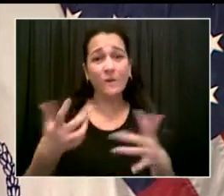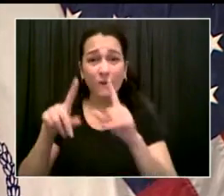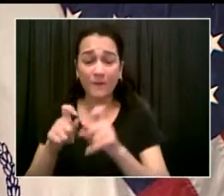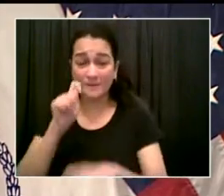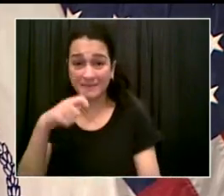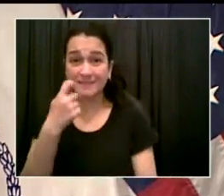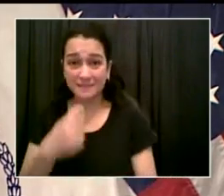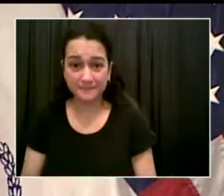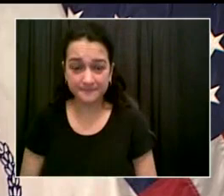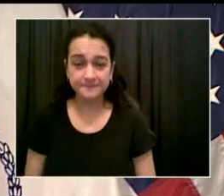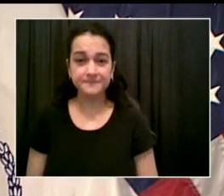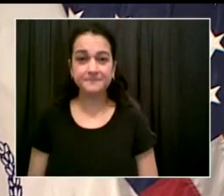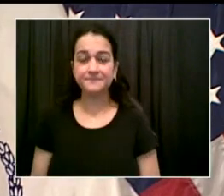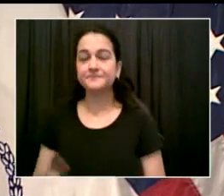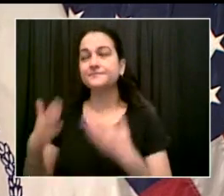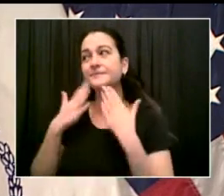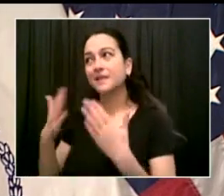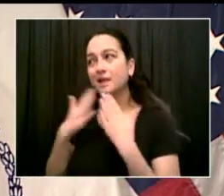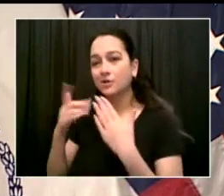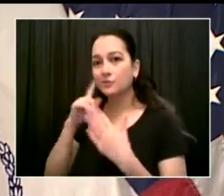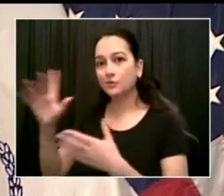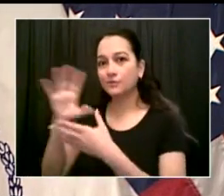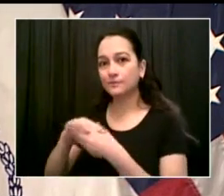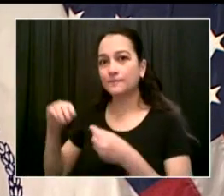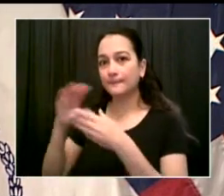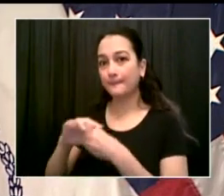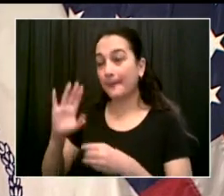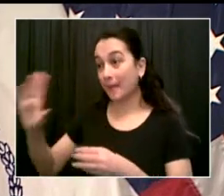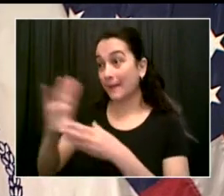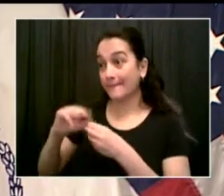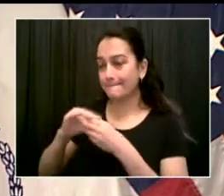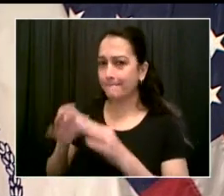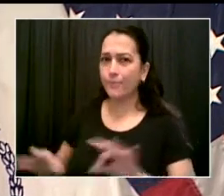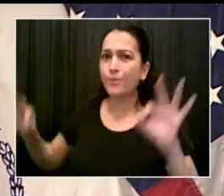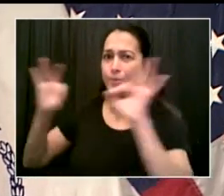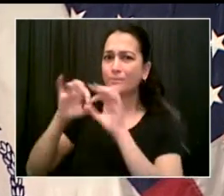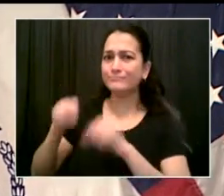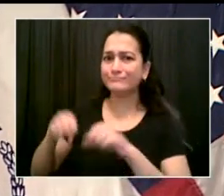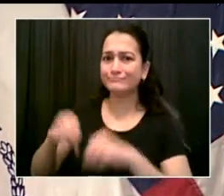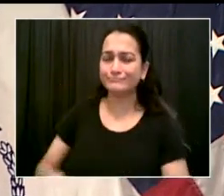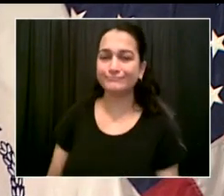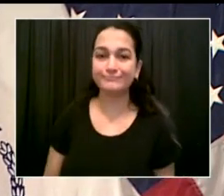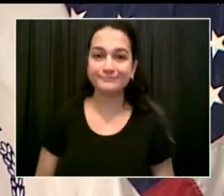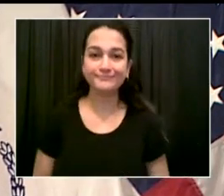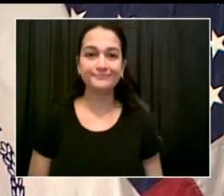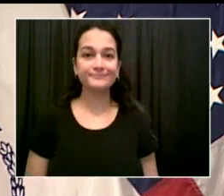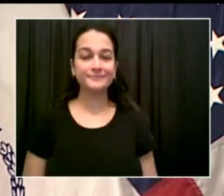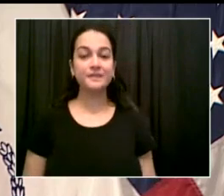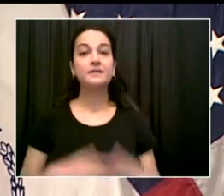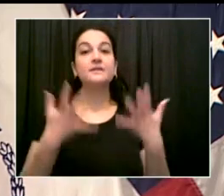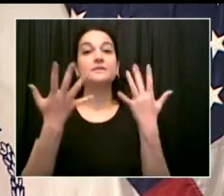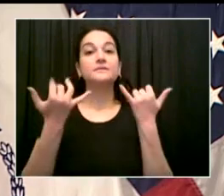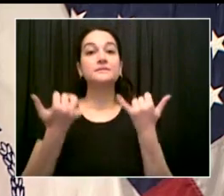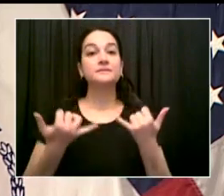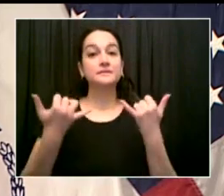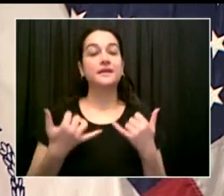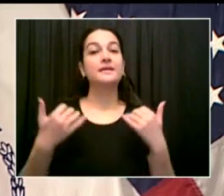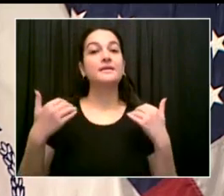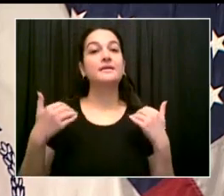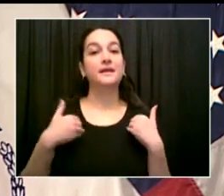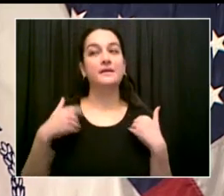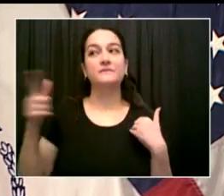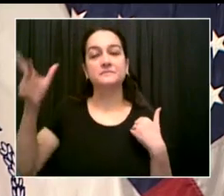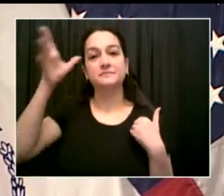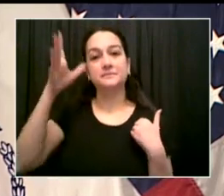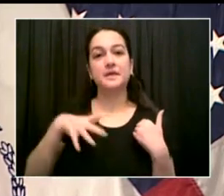the largest public health system in America by far, and a place where heroic work was done to protect New Yorkers from COVID.